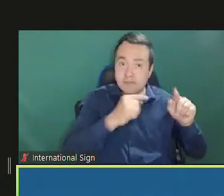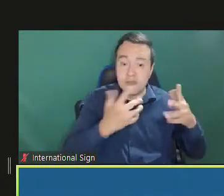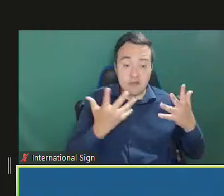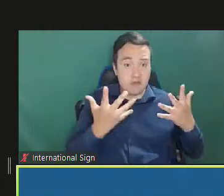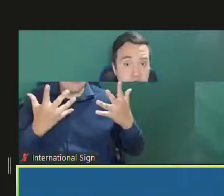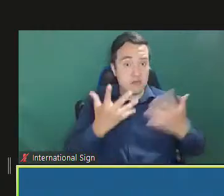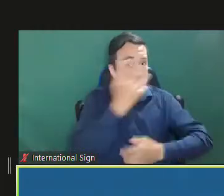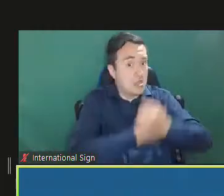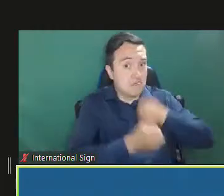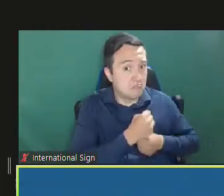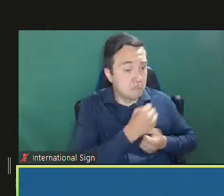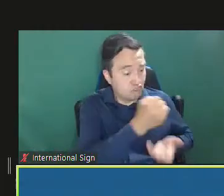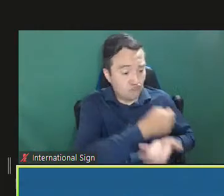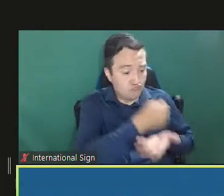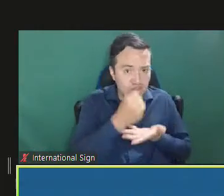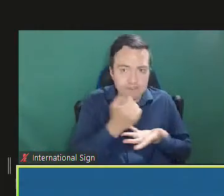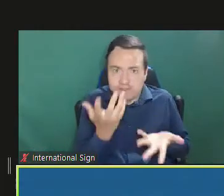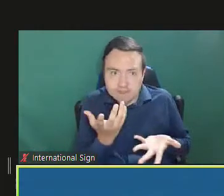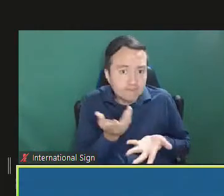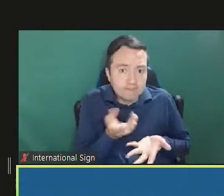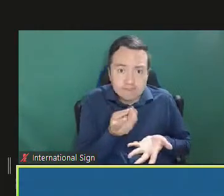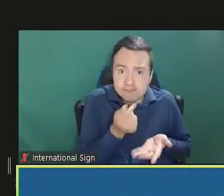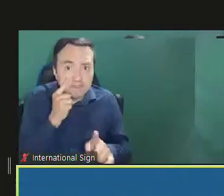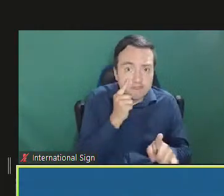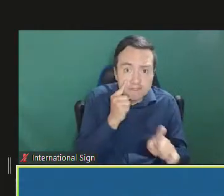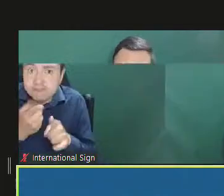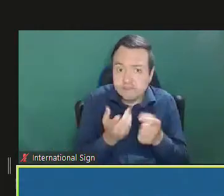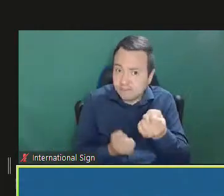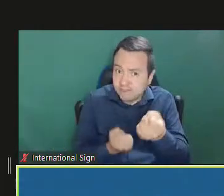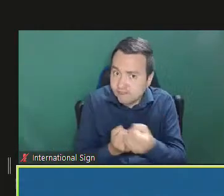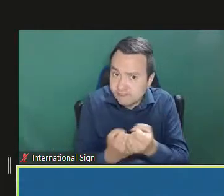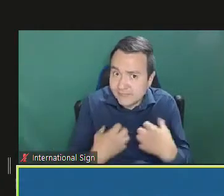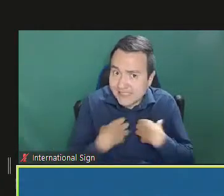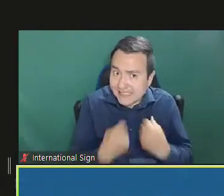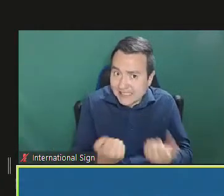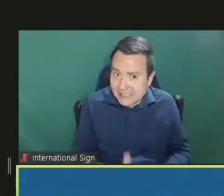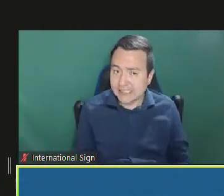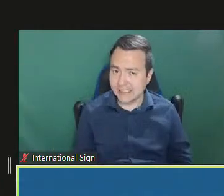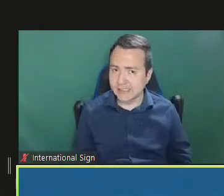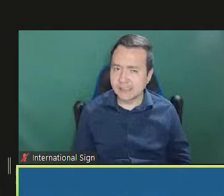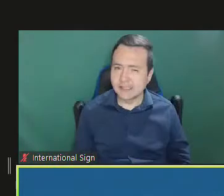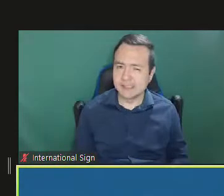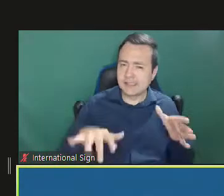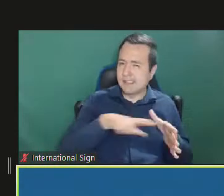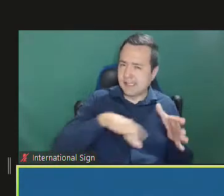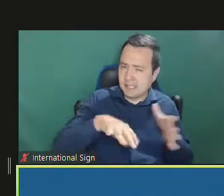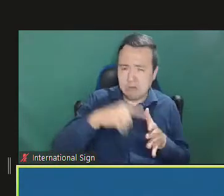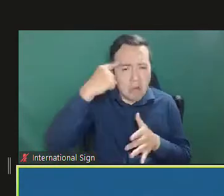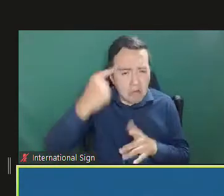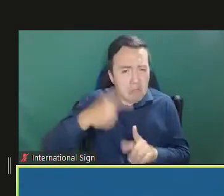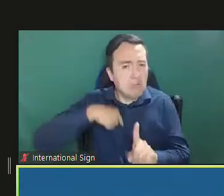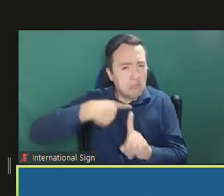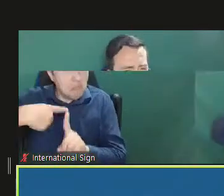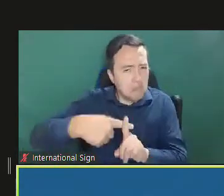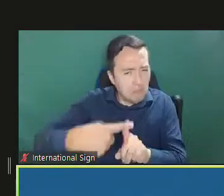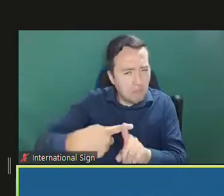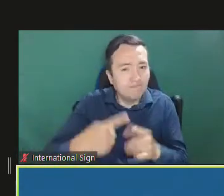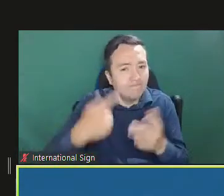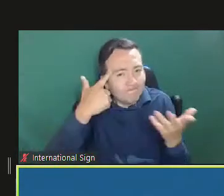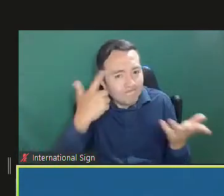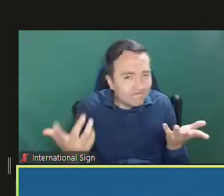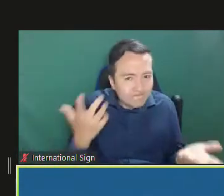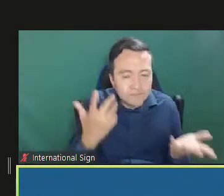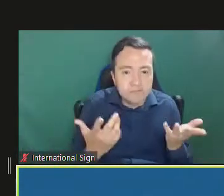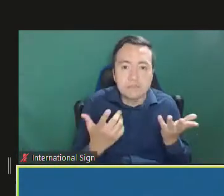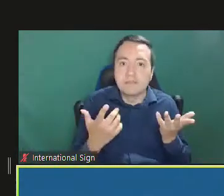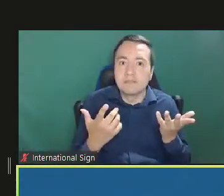goals. In general, the level of taxation is low. Most of these taxes could be further leveraged to improve